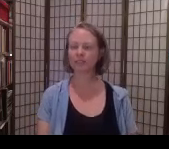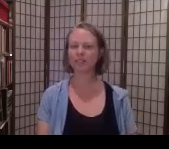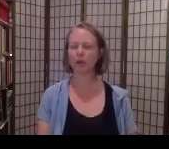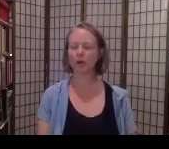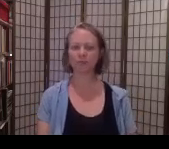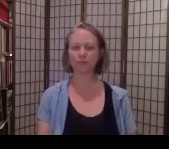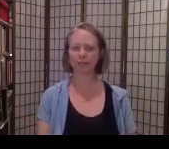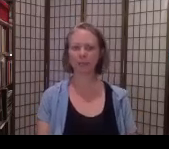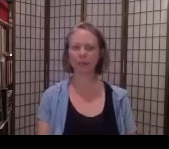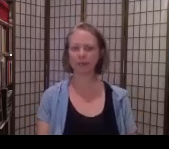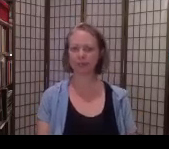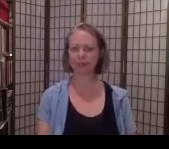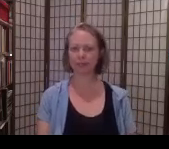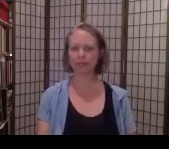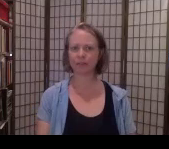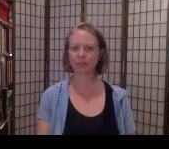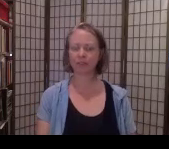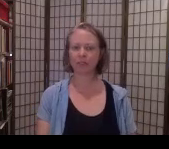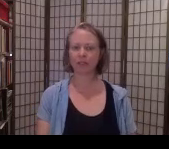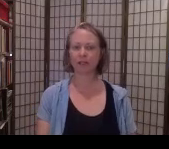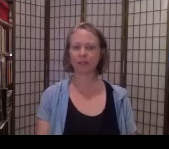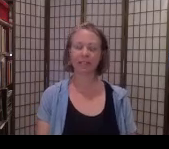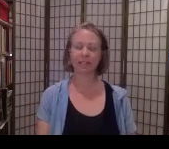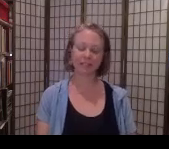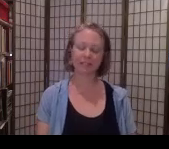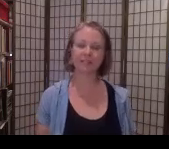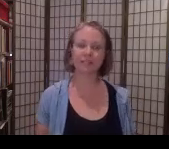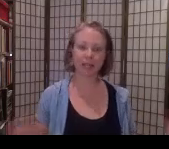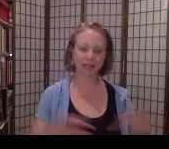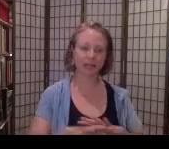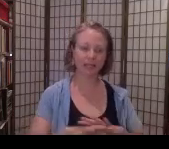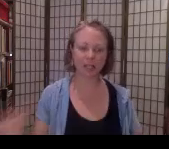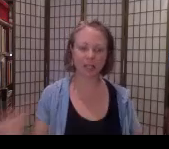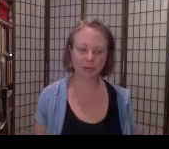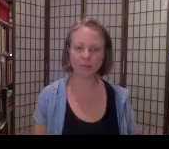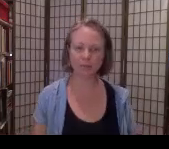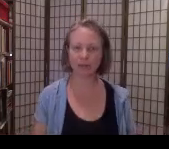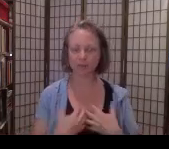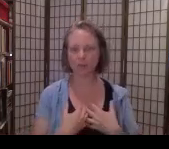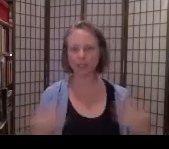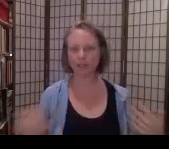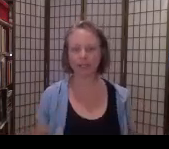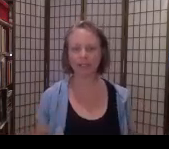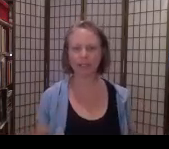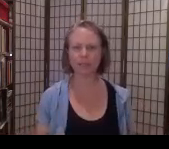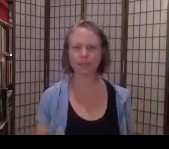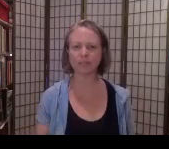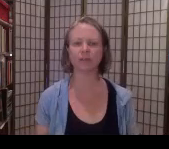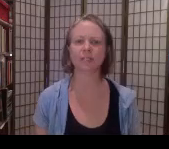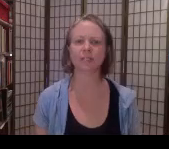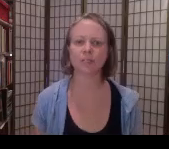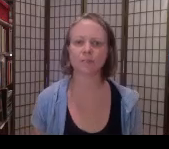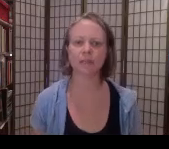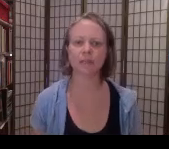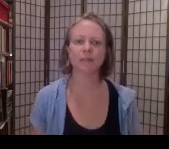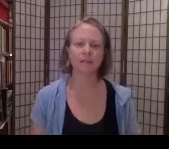It says hope is really important. And it's saying like in general, but also pointing quite specifically